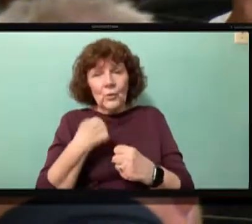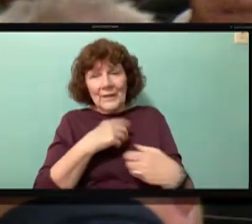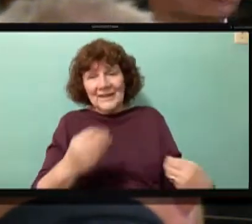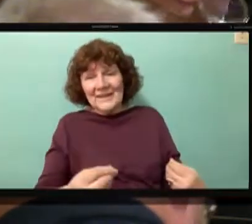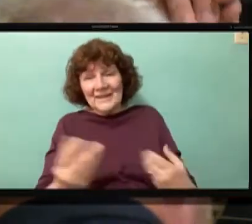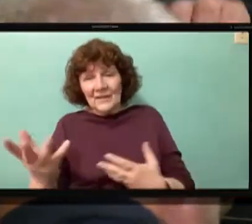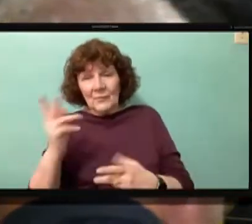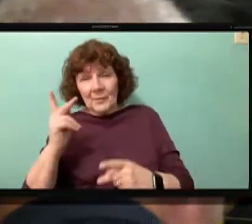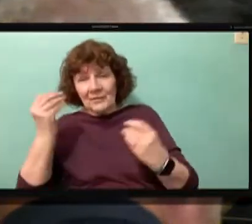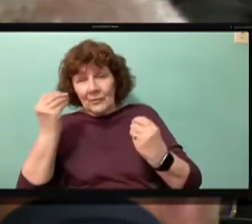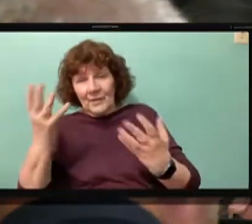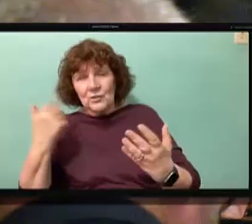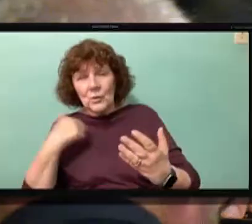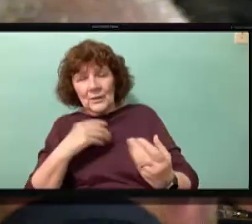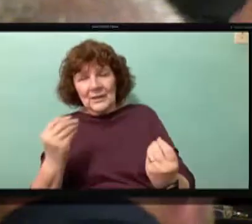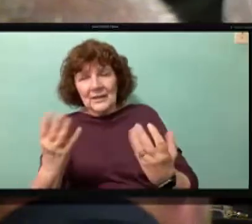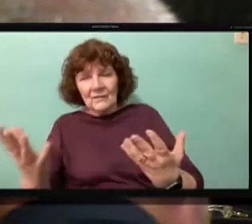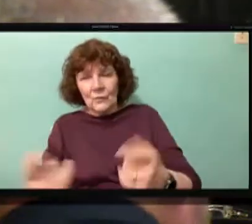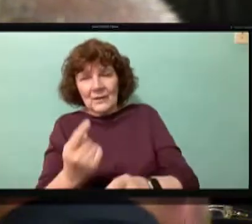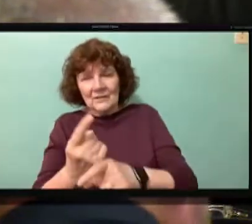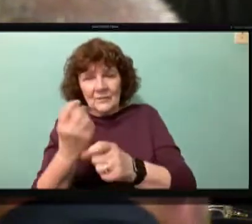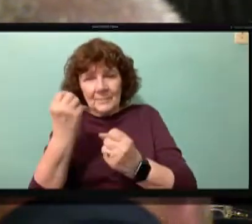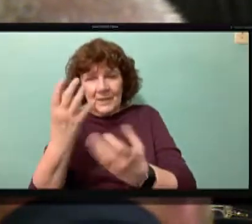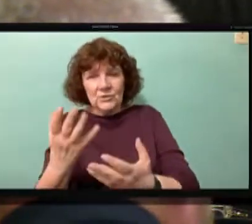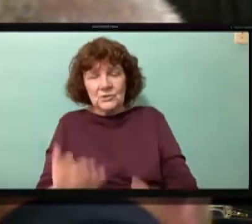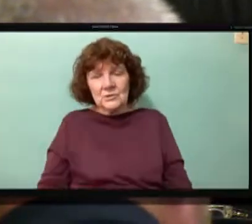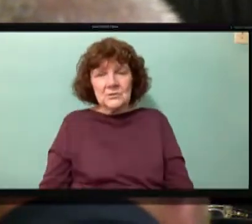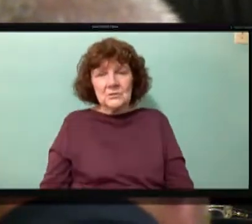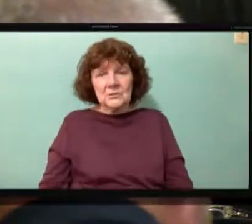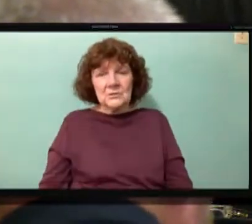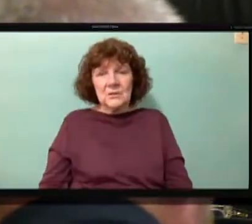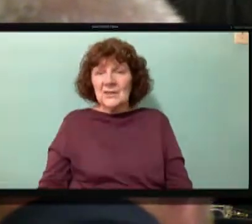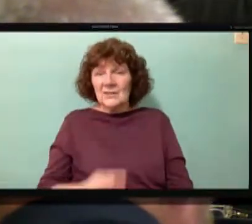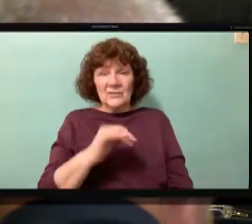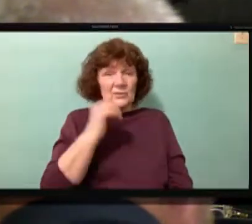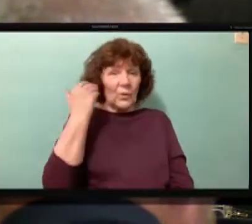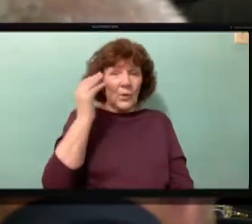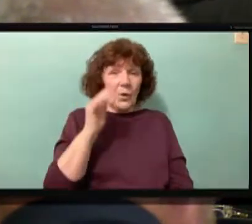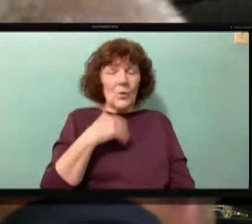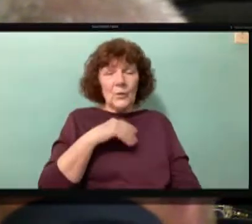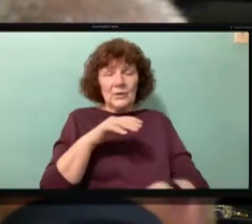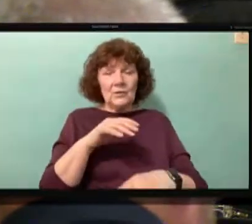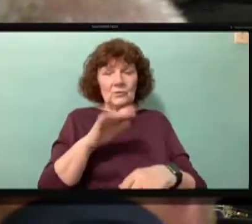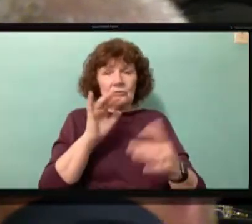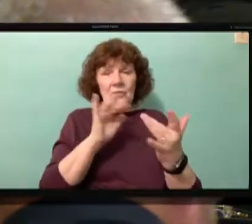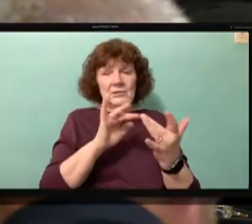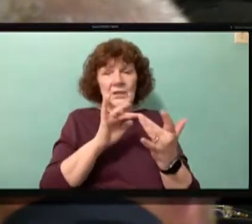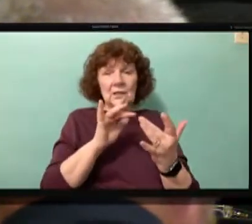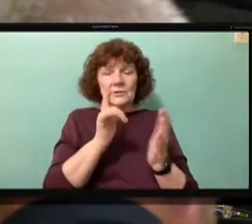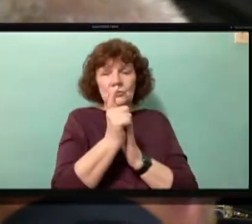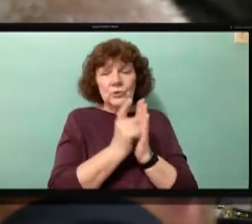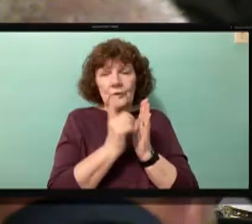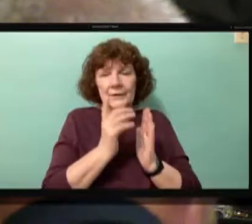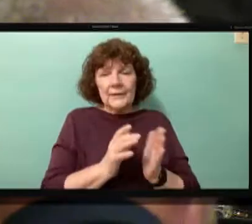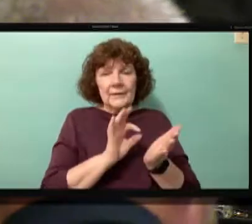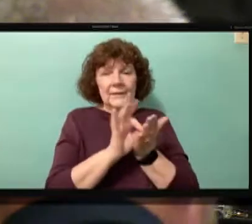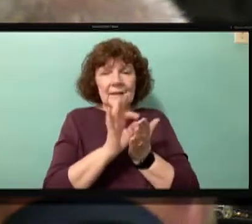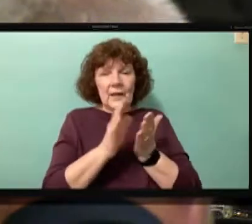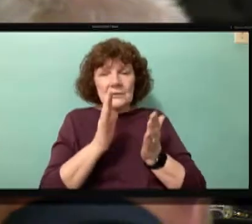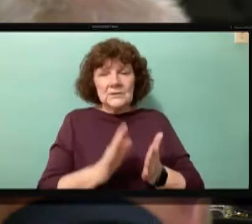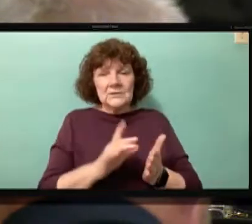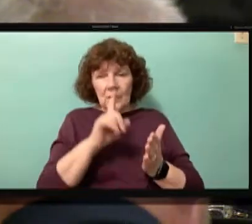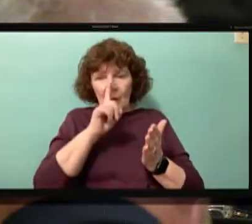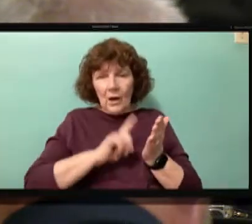information as best we can. And if we don't know, that we're ready to call in an attorney or an accountant or somebody who may know this, or our auditing firm, and have